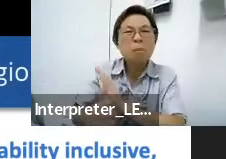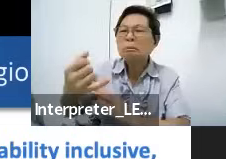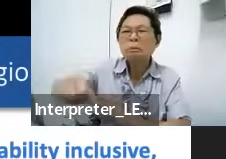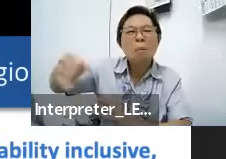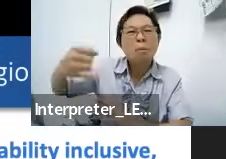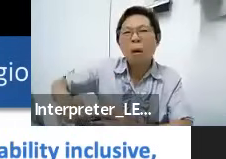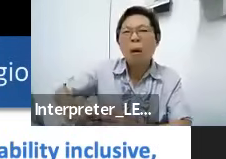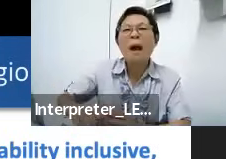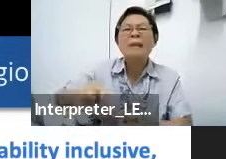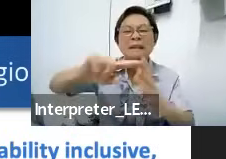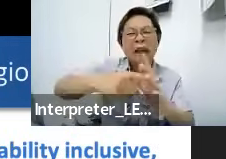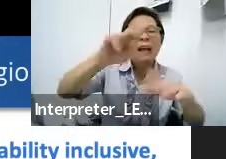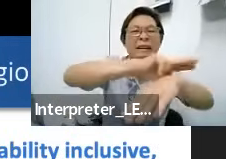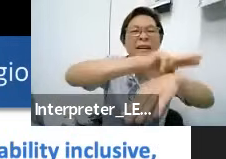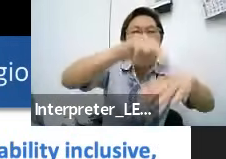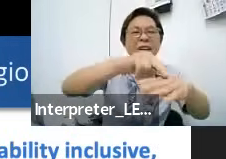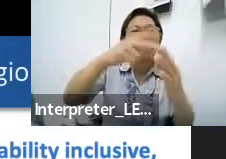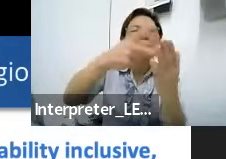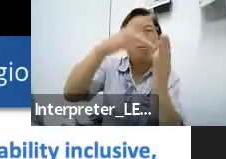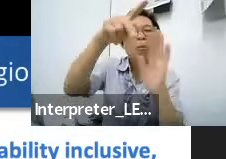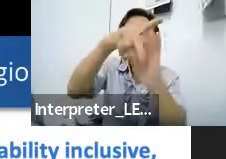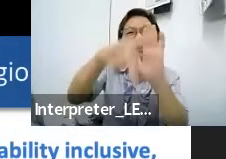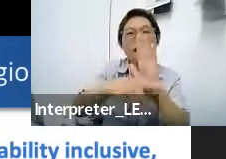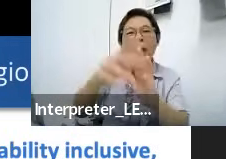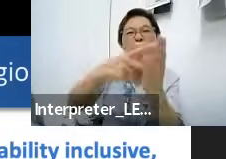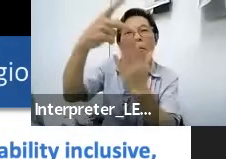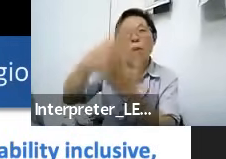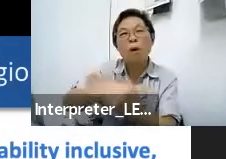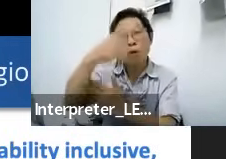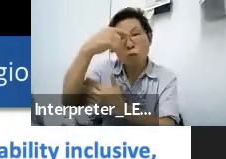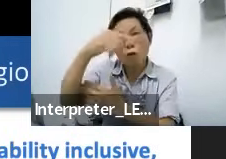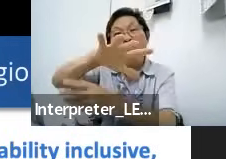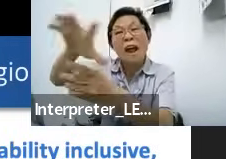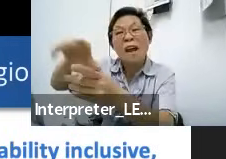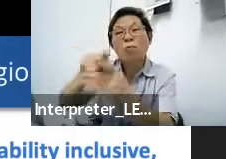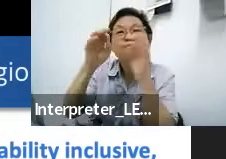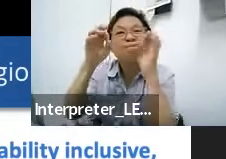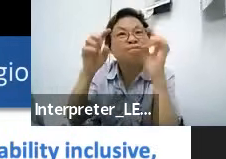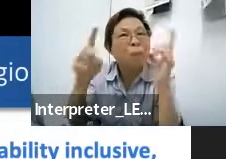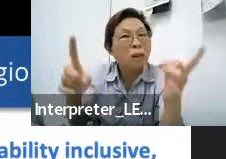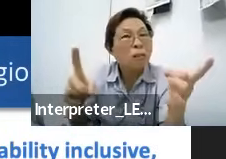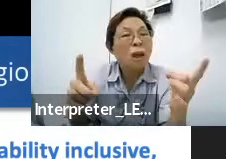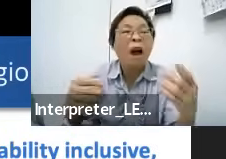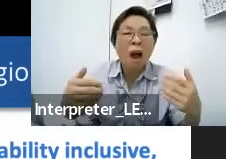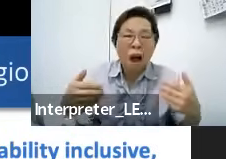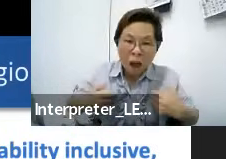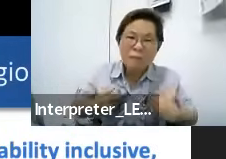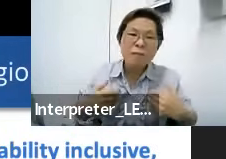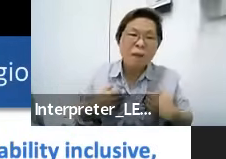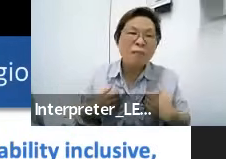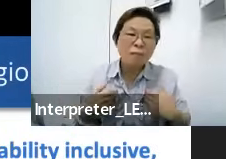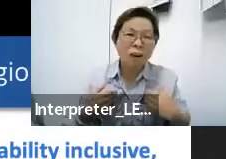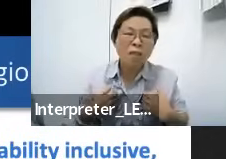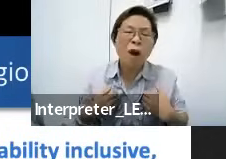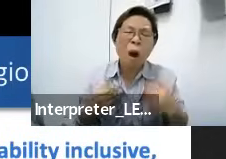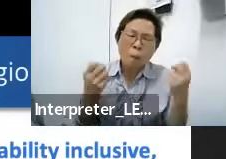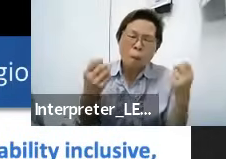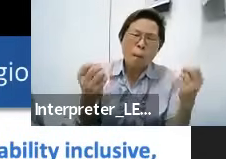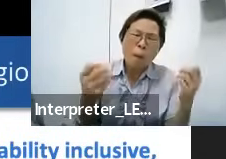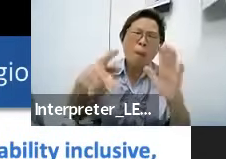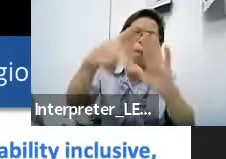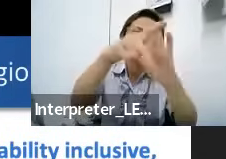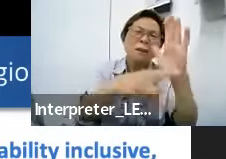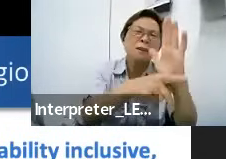national policies and programs to advance inclusive education. There's the majority of the